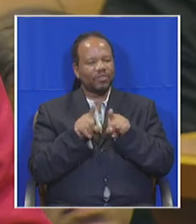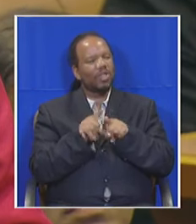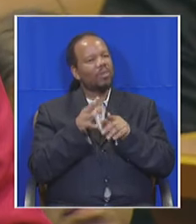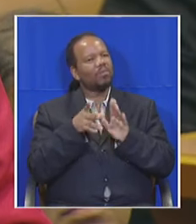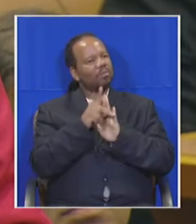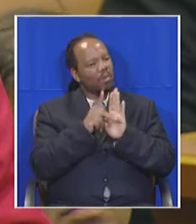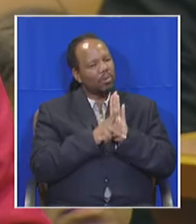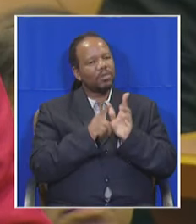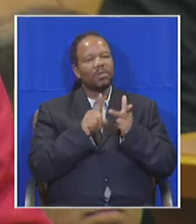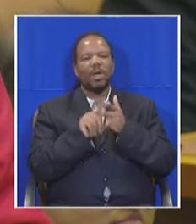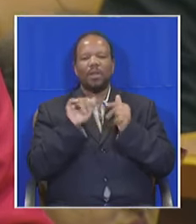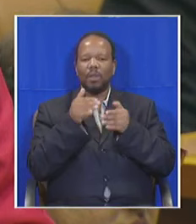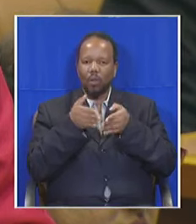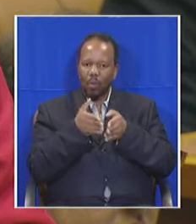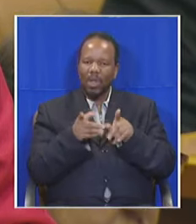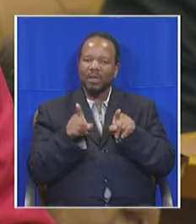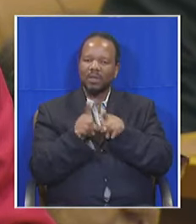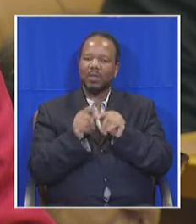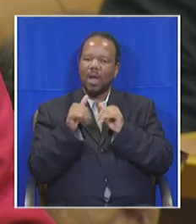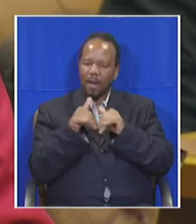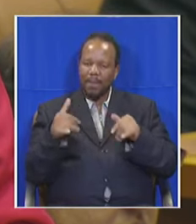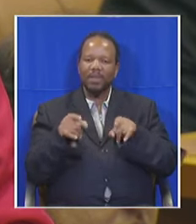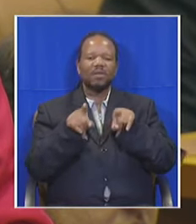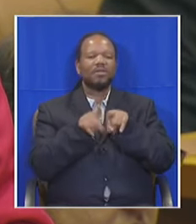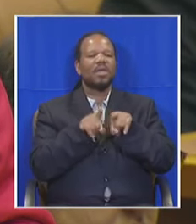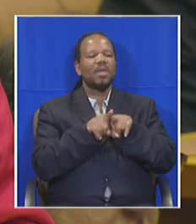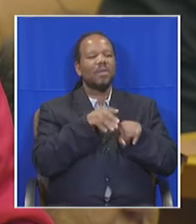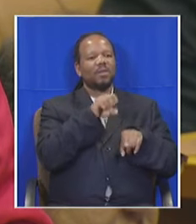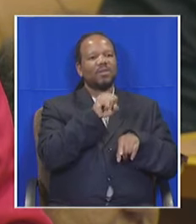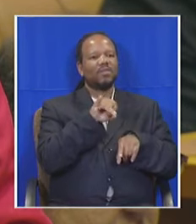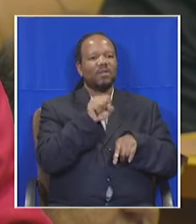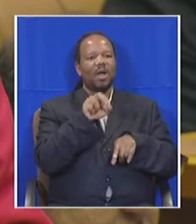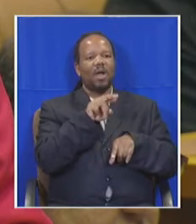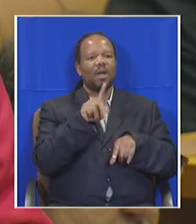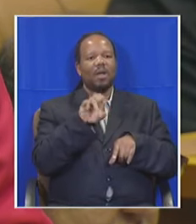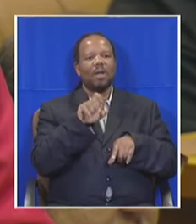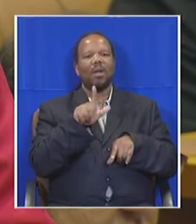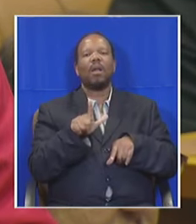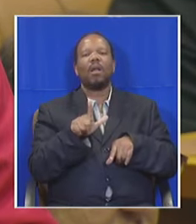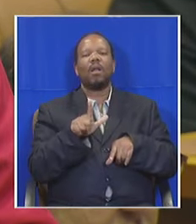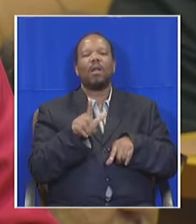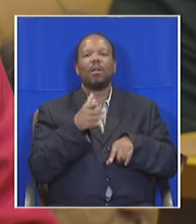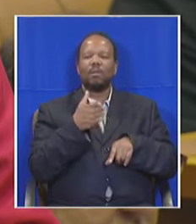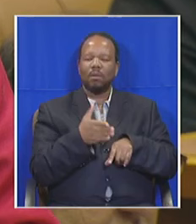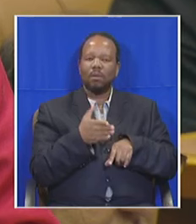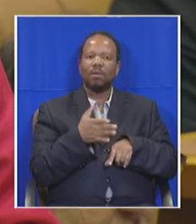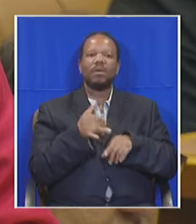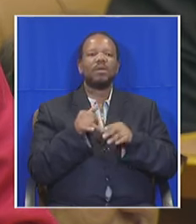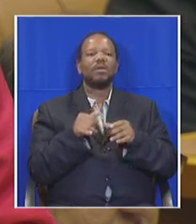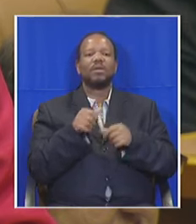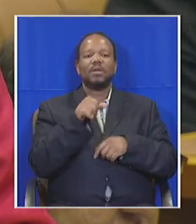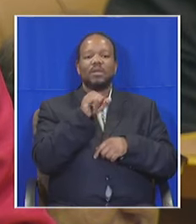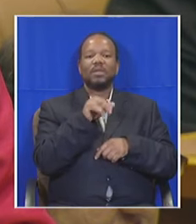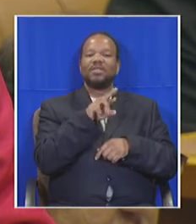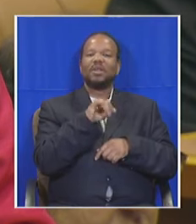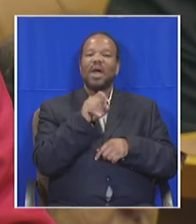and methods of the old apartheid government and the current Israel government. Further acknowledge the need to isolate the Israel government and